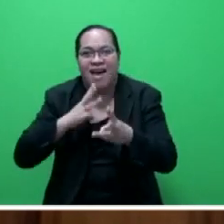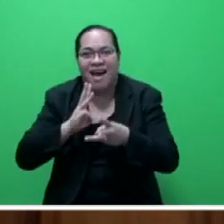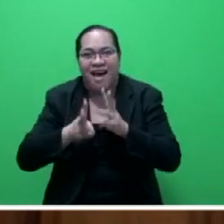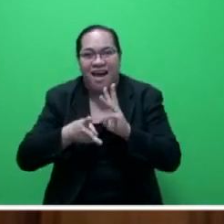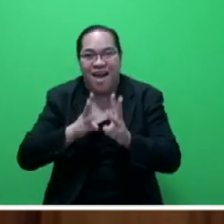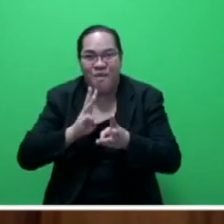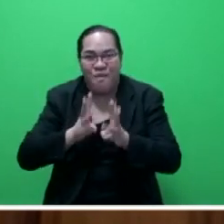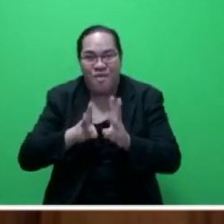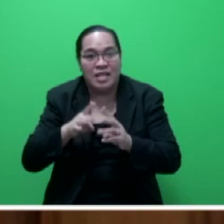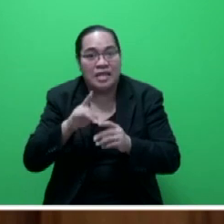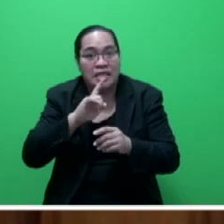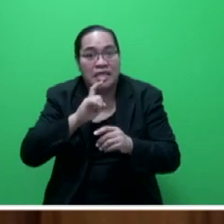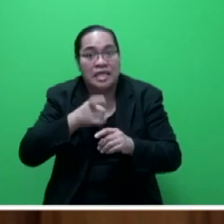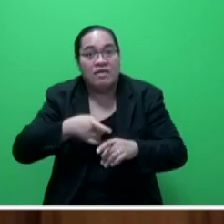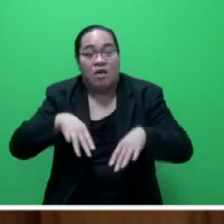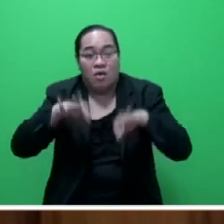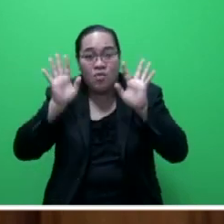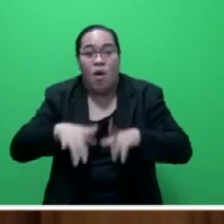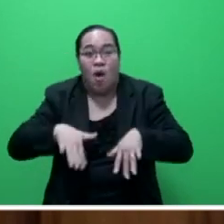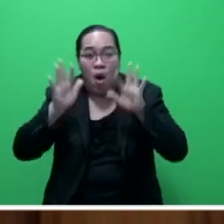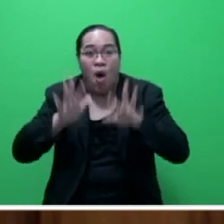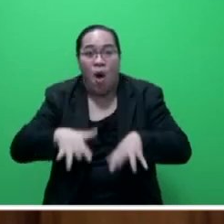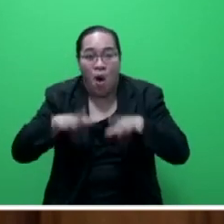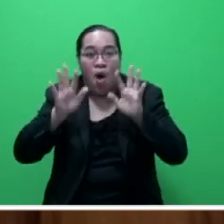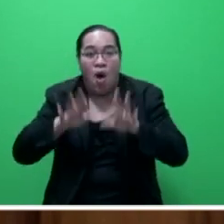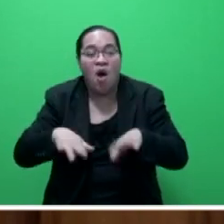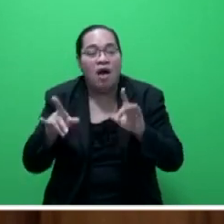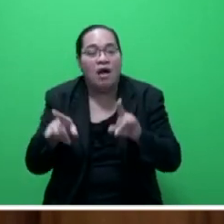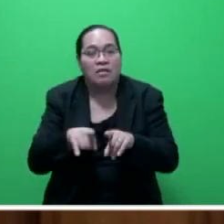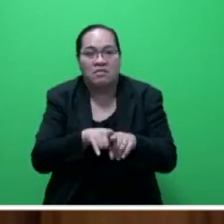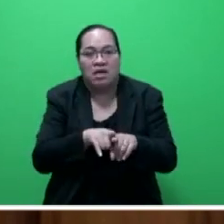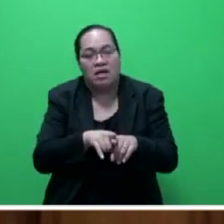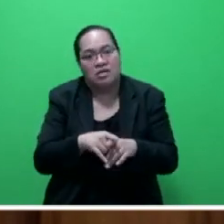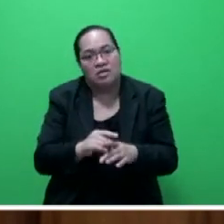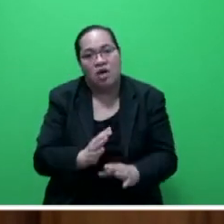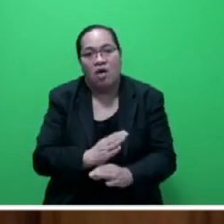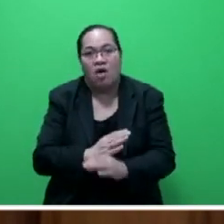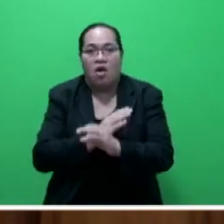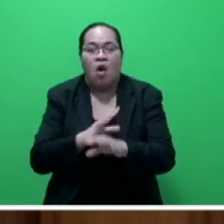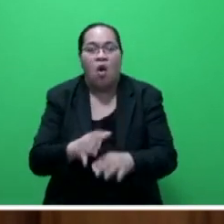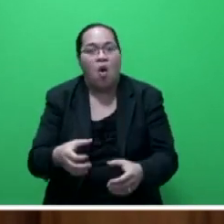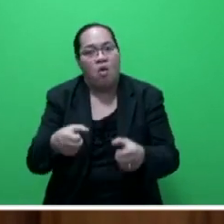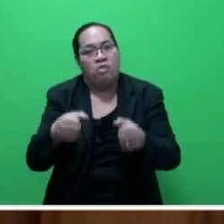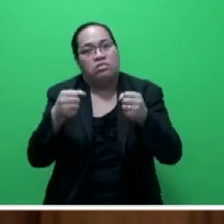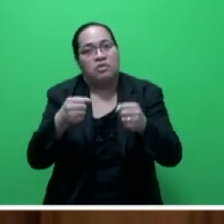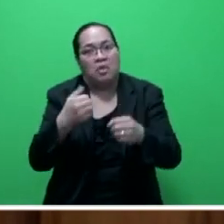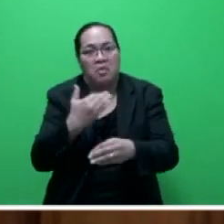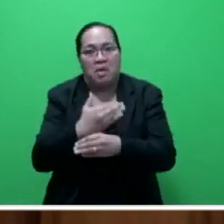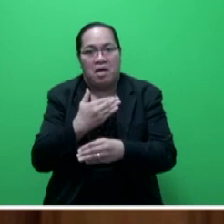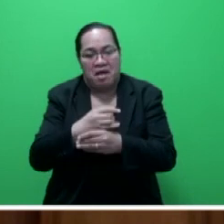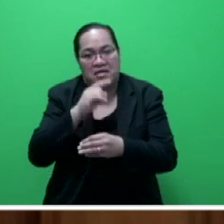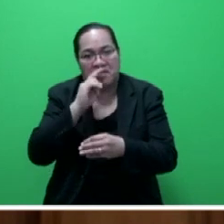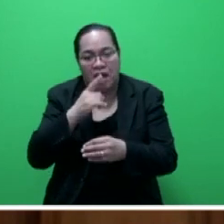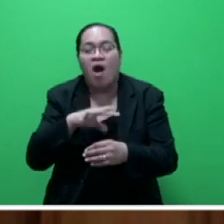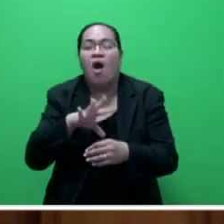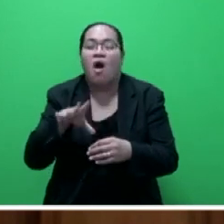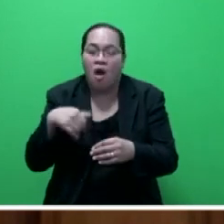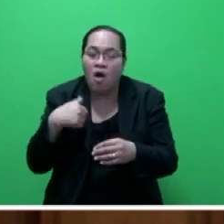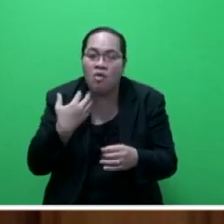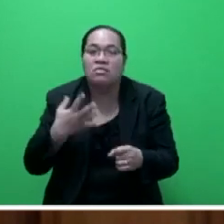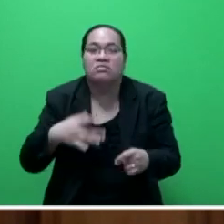weather means little or no operations at all. This has always been the case year in and year